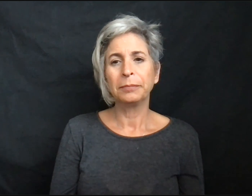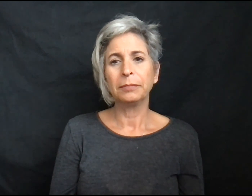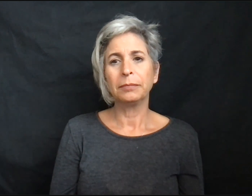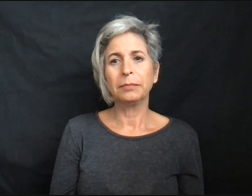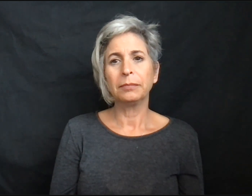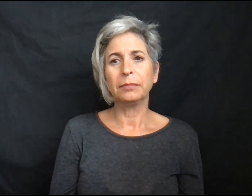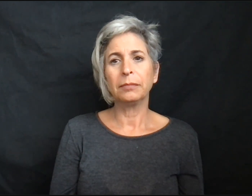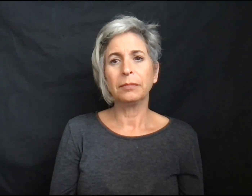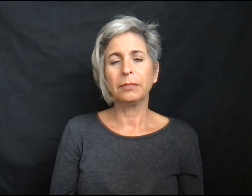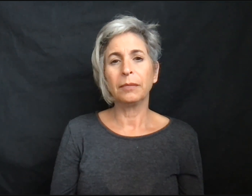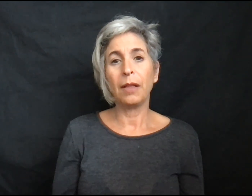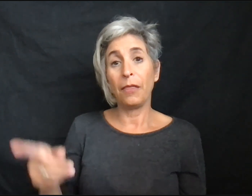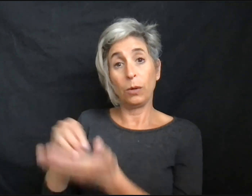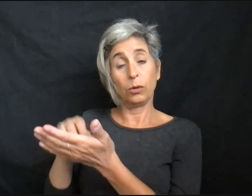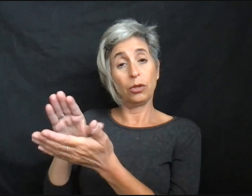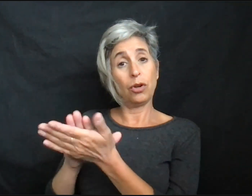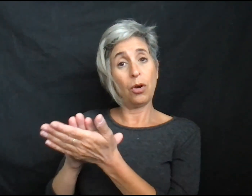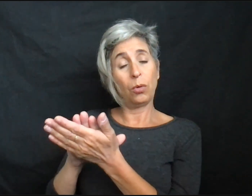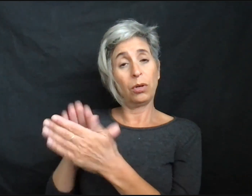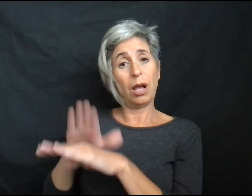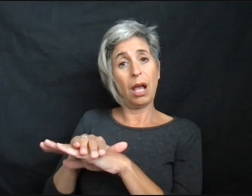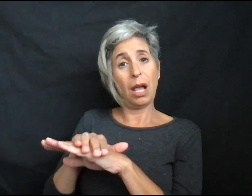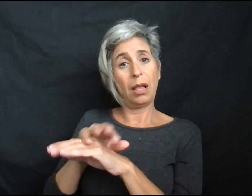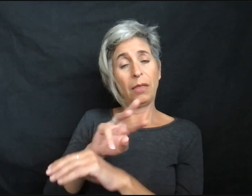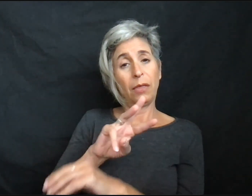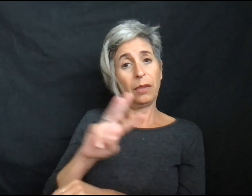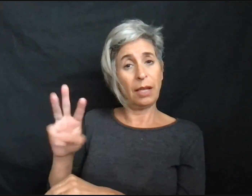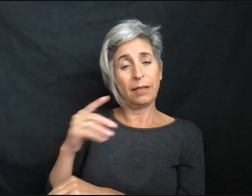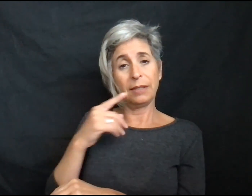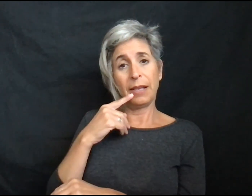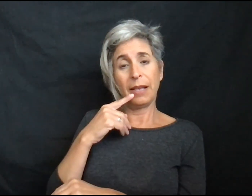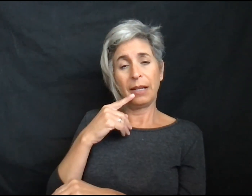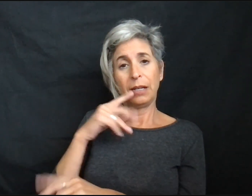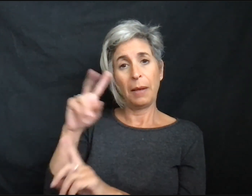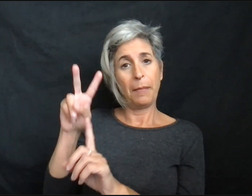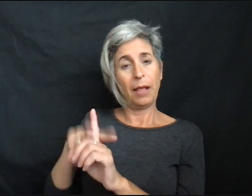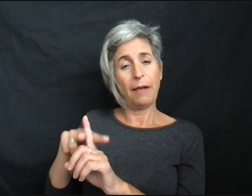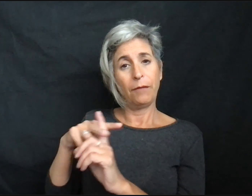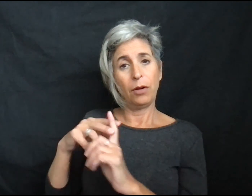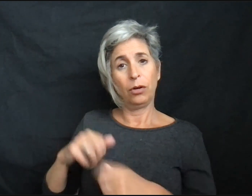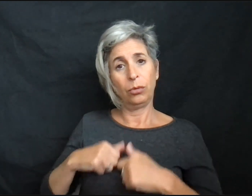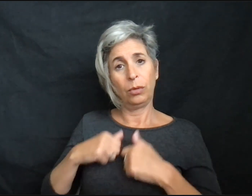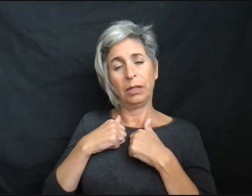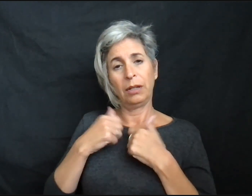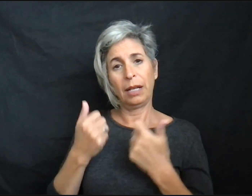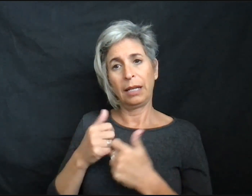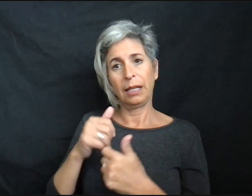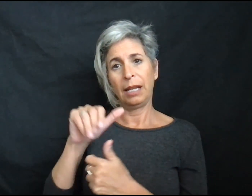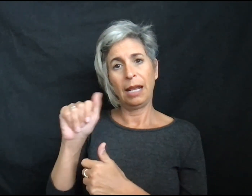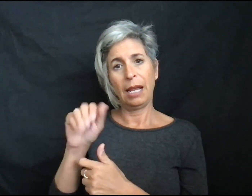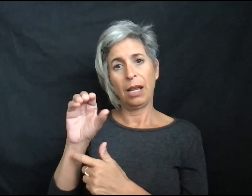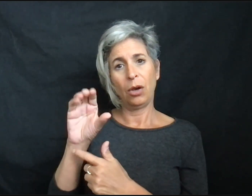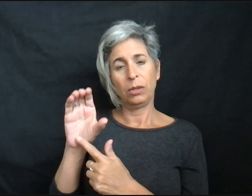There was a note on the site saying must apply residential, for example, of an AOC changeout,